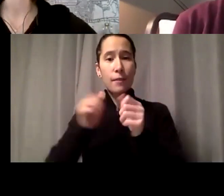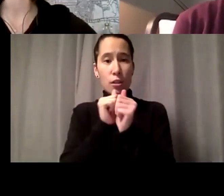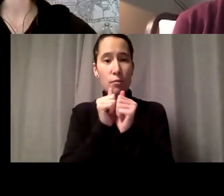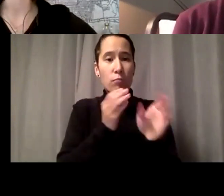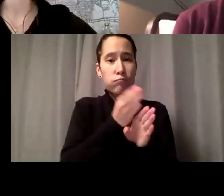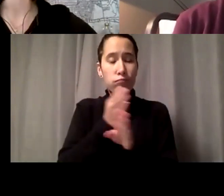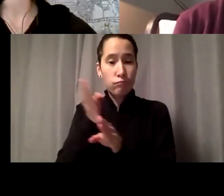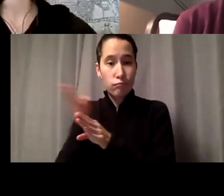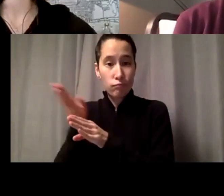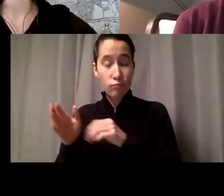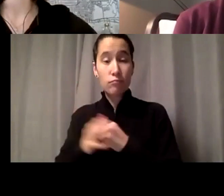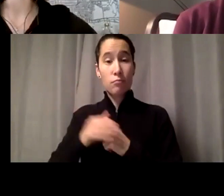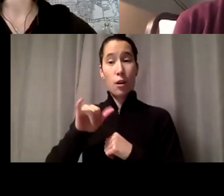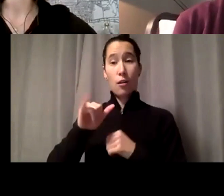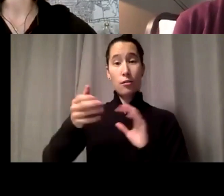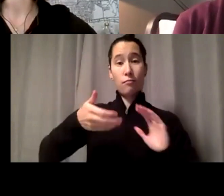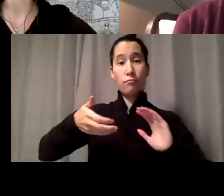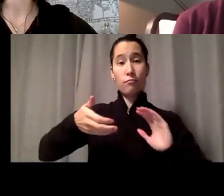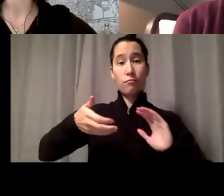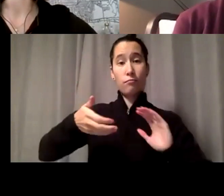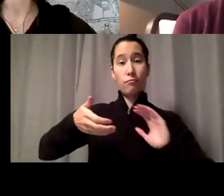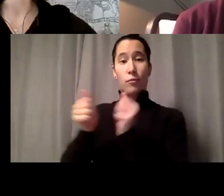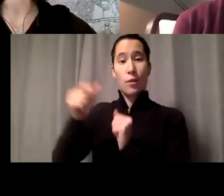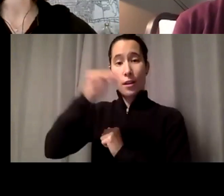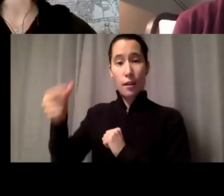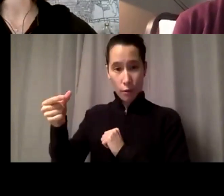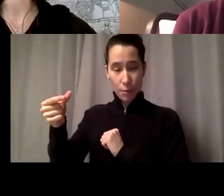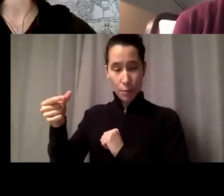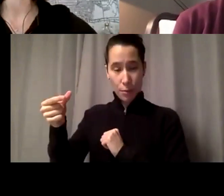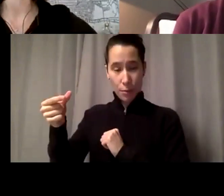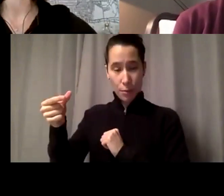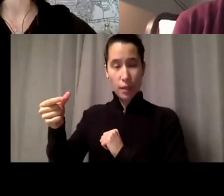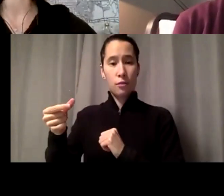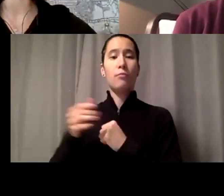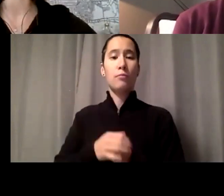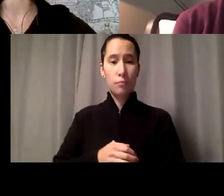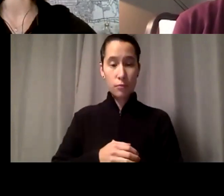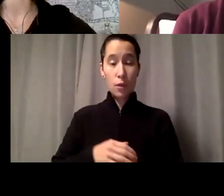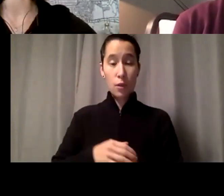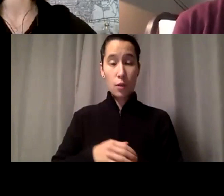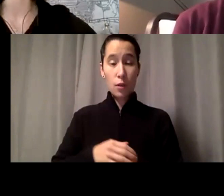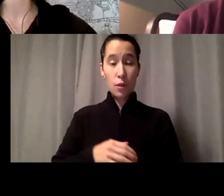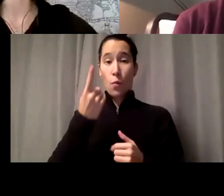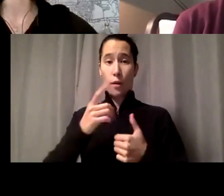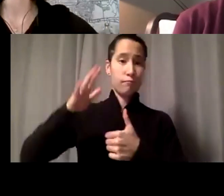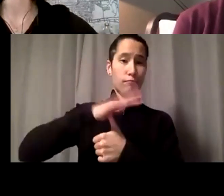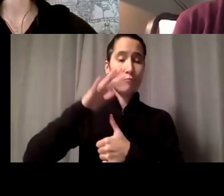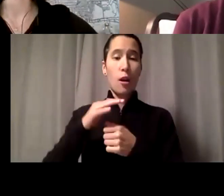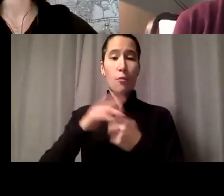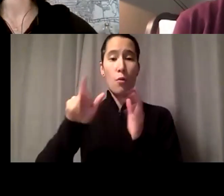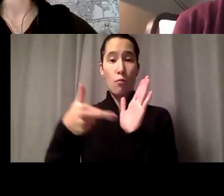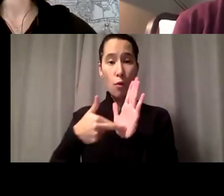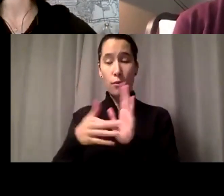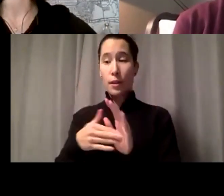Government views VIA Sport as their agency of record for amateur sport, and one of our key roles is to represent the voice of sport